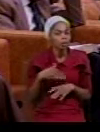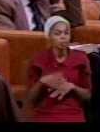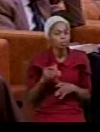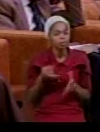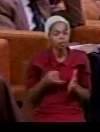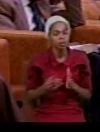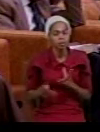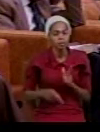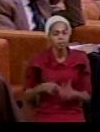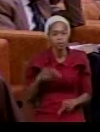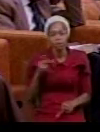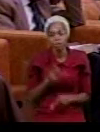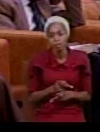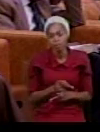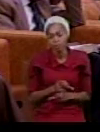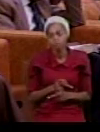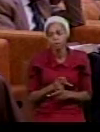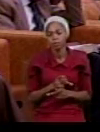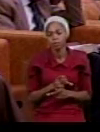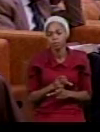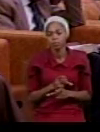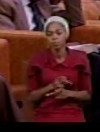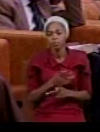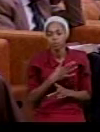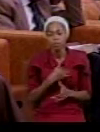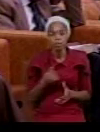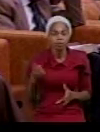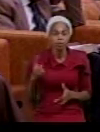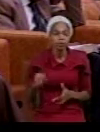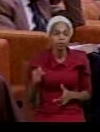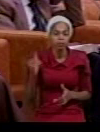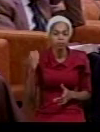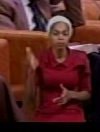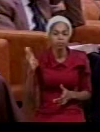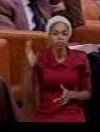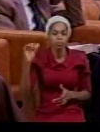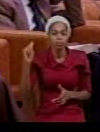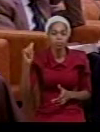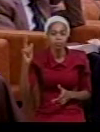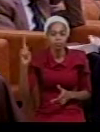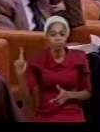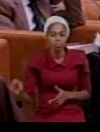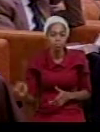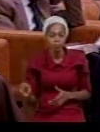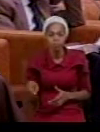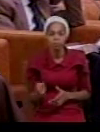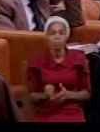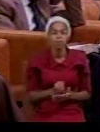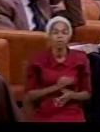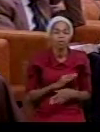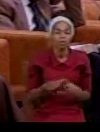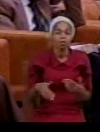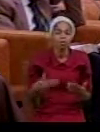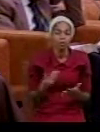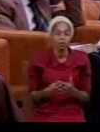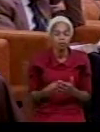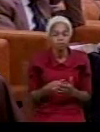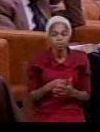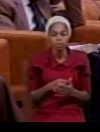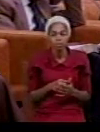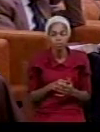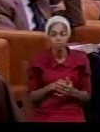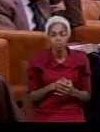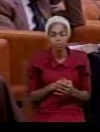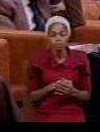the leap ring and the bat, all fowls that creep going up upon all